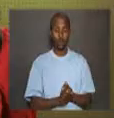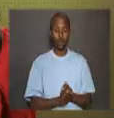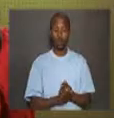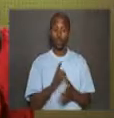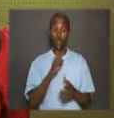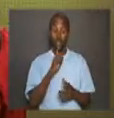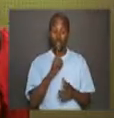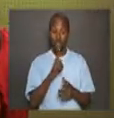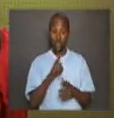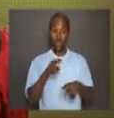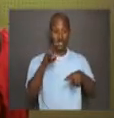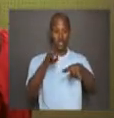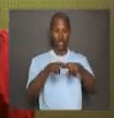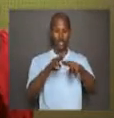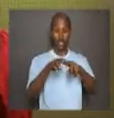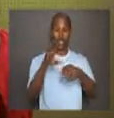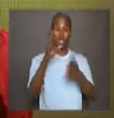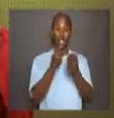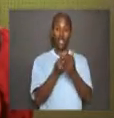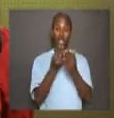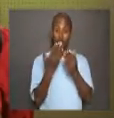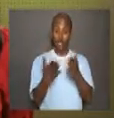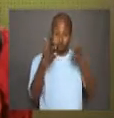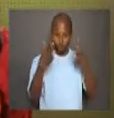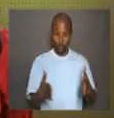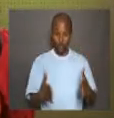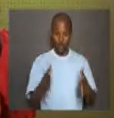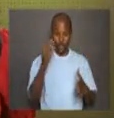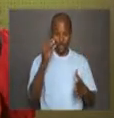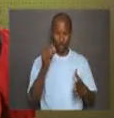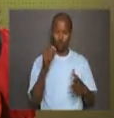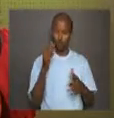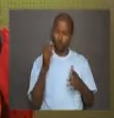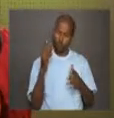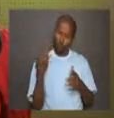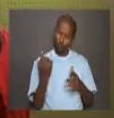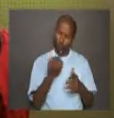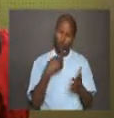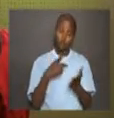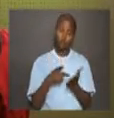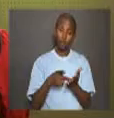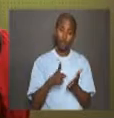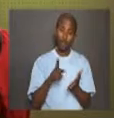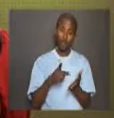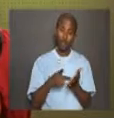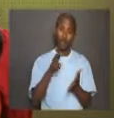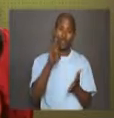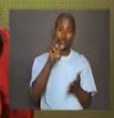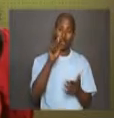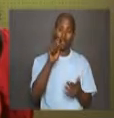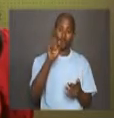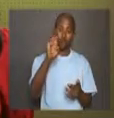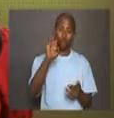In real estate, a salesperson is often paid a rate of